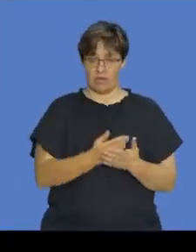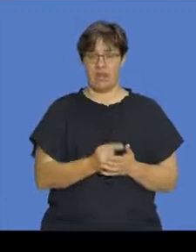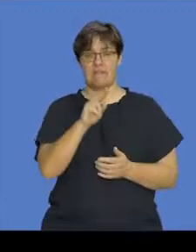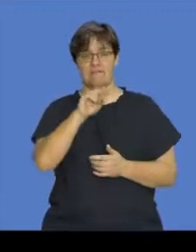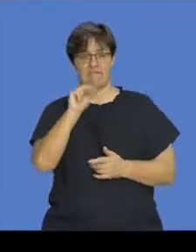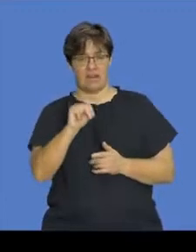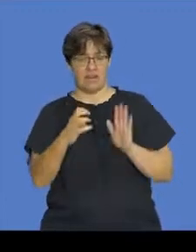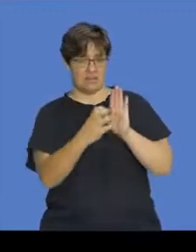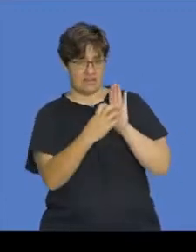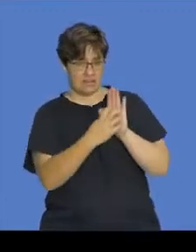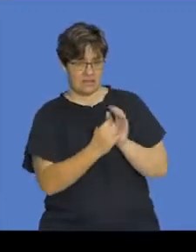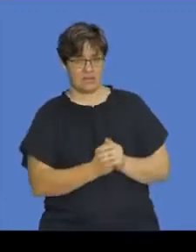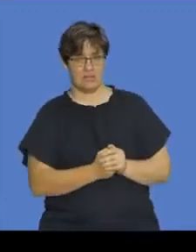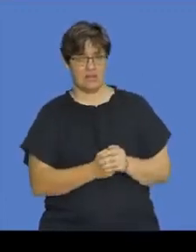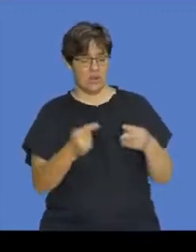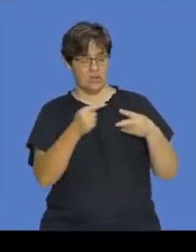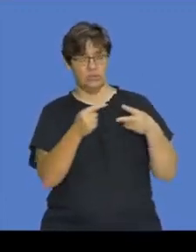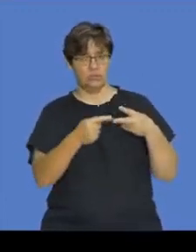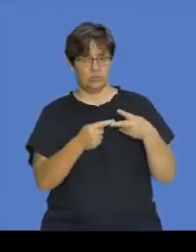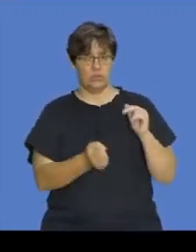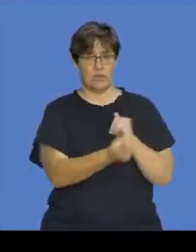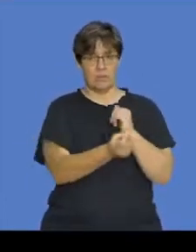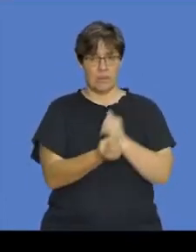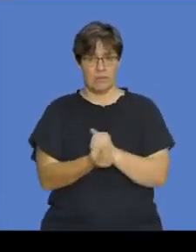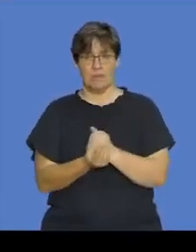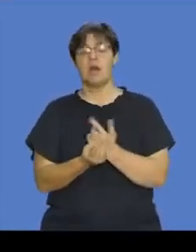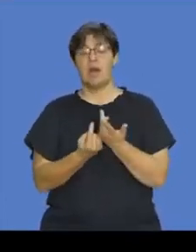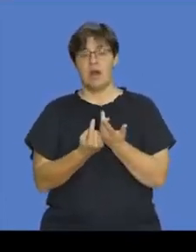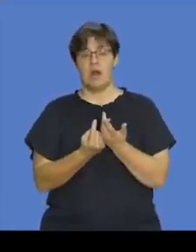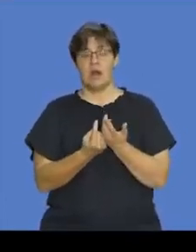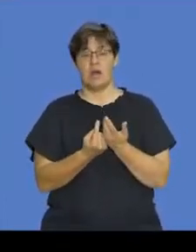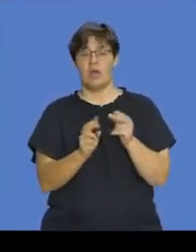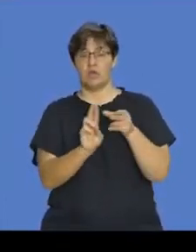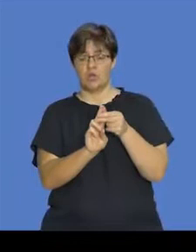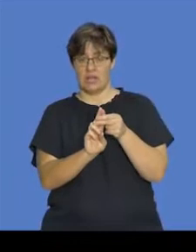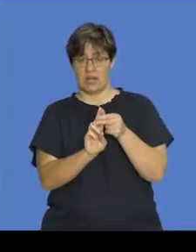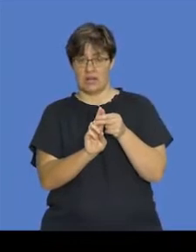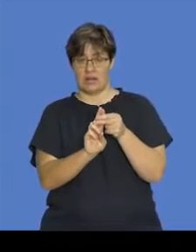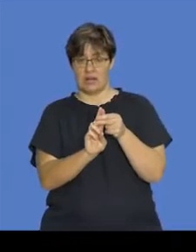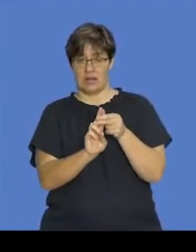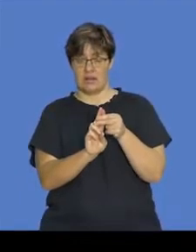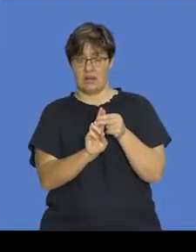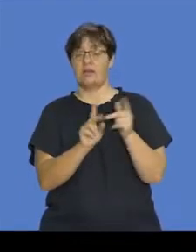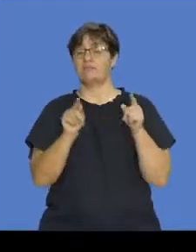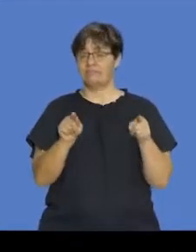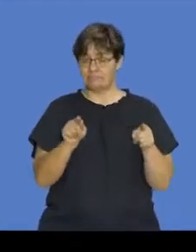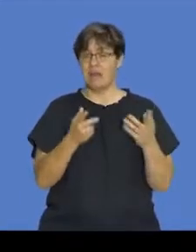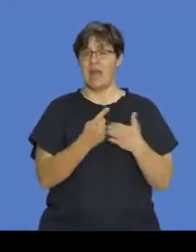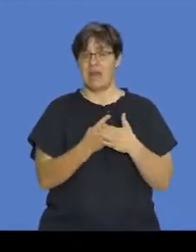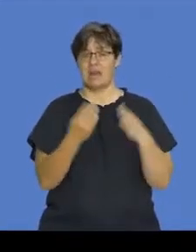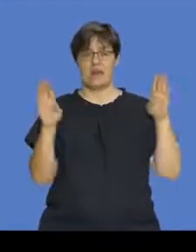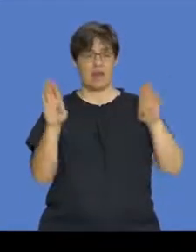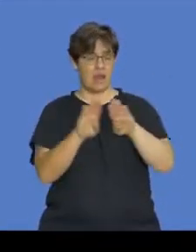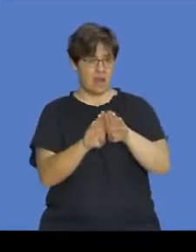diagrams, at 2 events, union, intersection, and whether things are mutually exclusive or not, and apply the OR